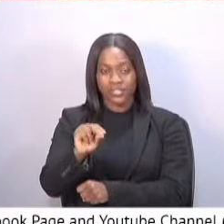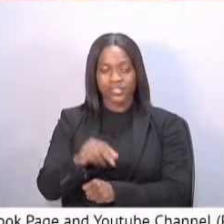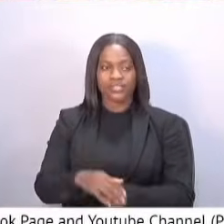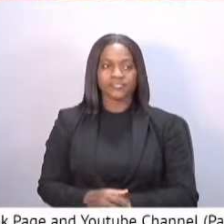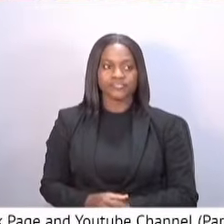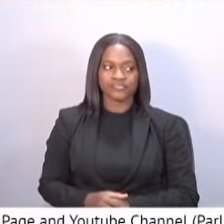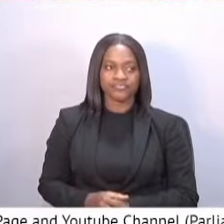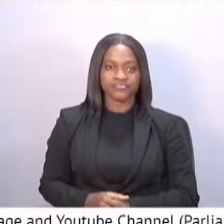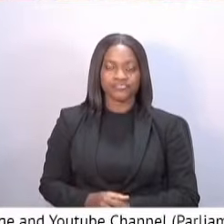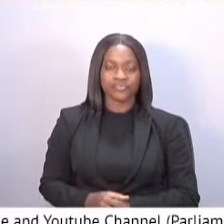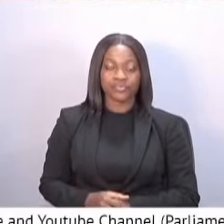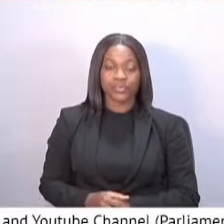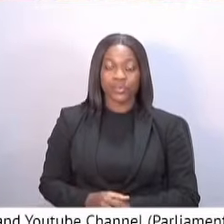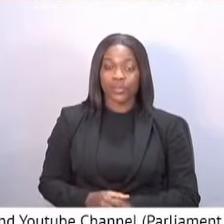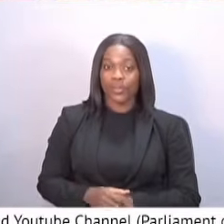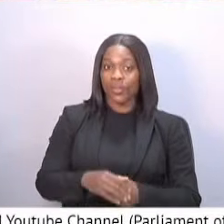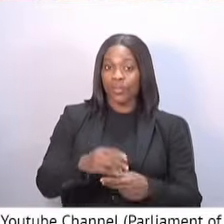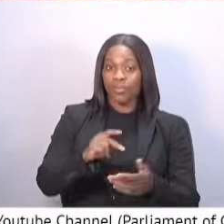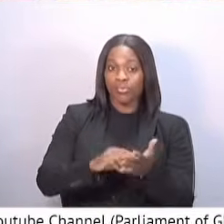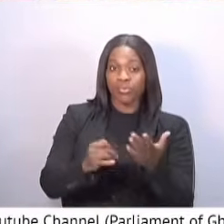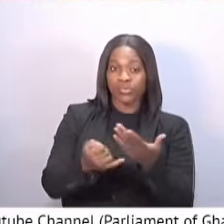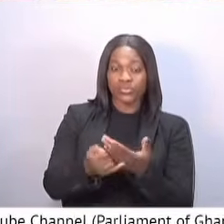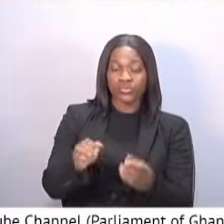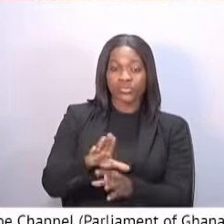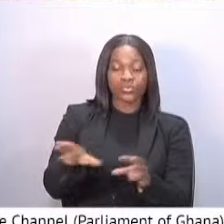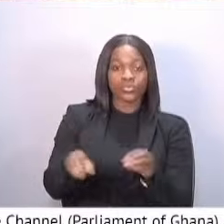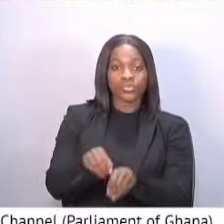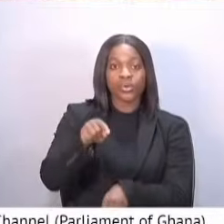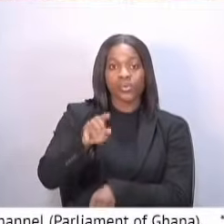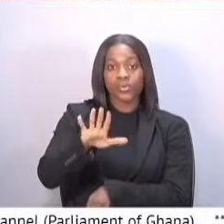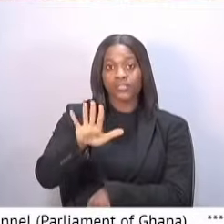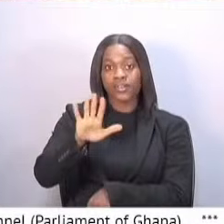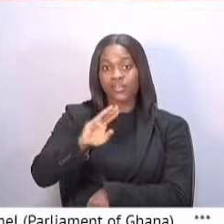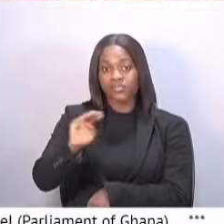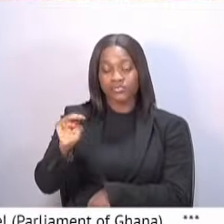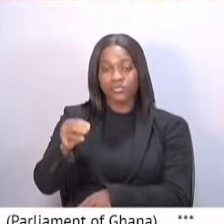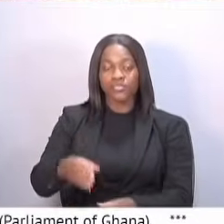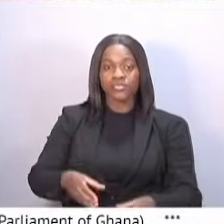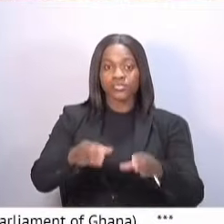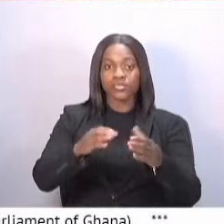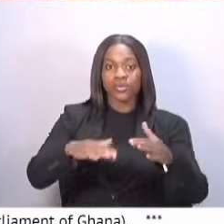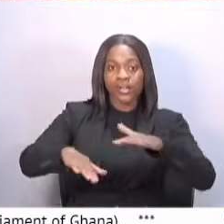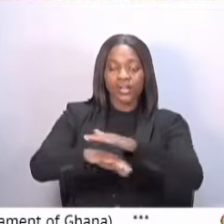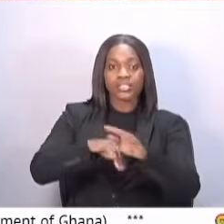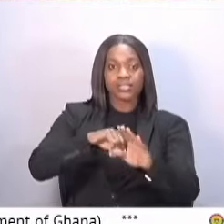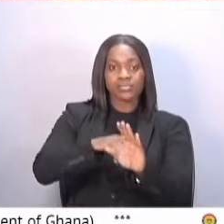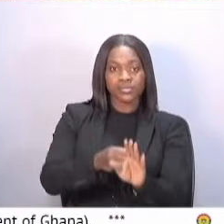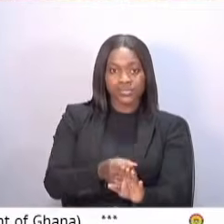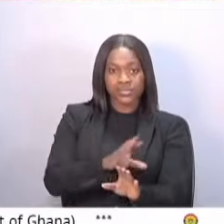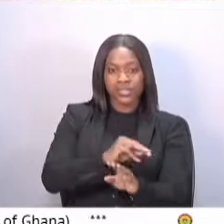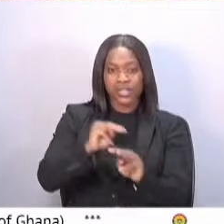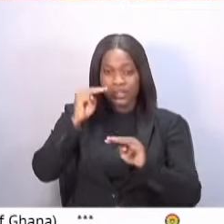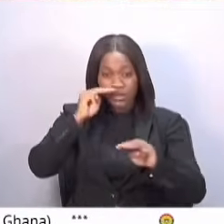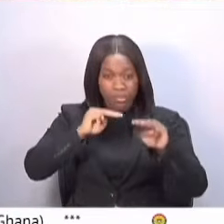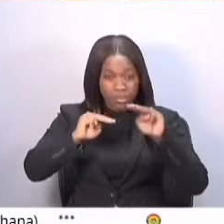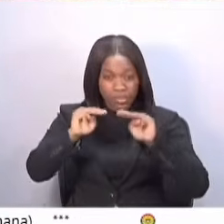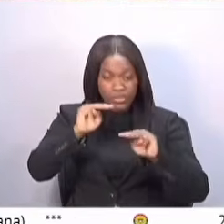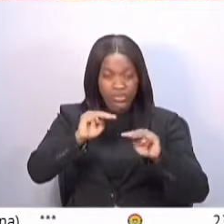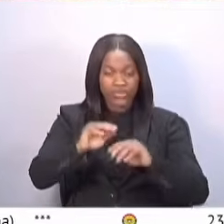compost projects also amounted to 1.5 million tons under implementation and